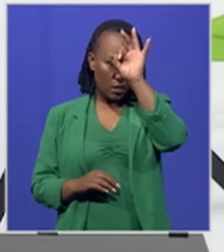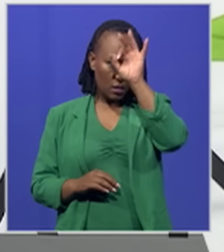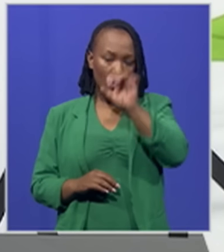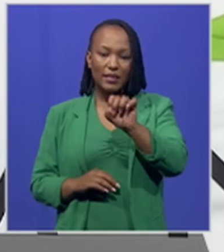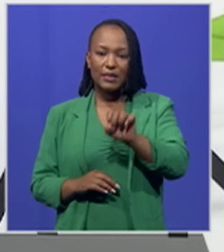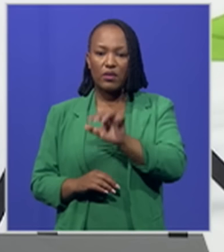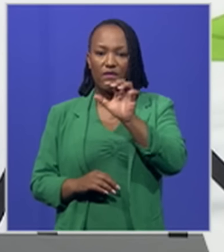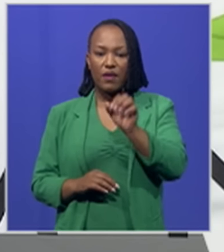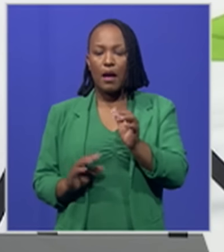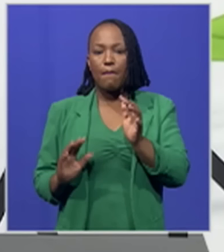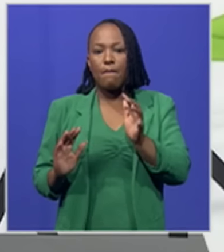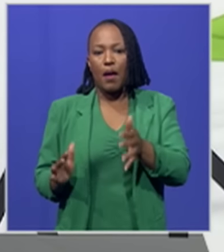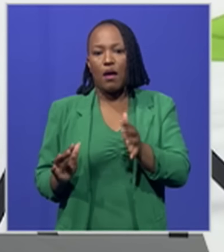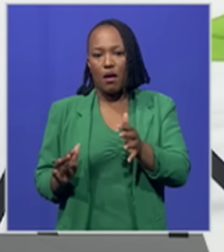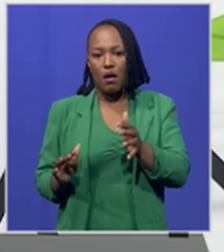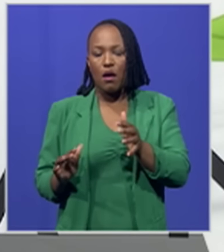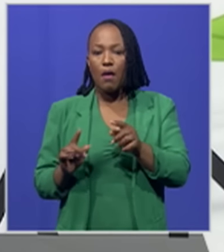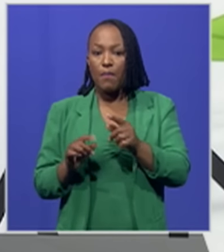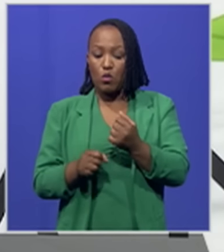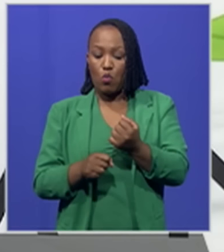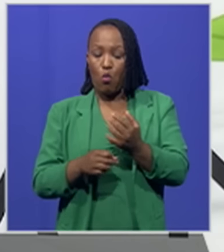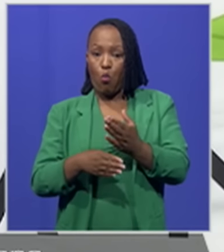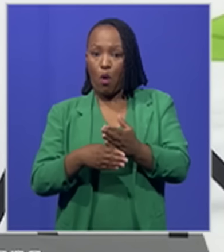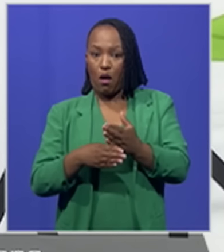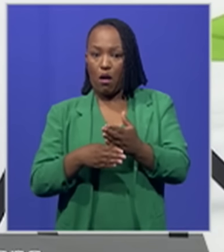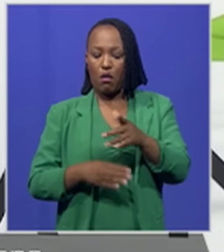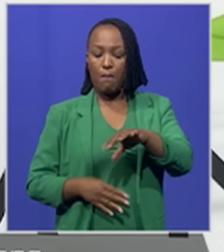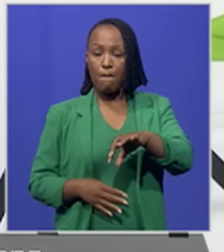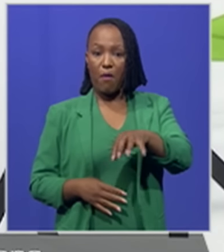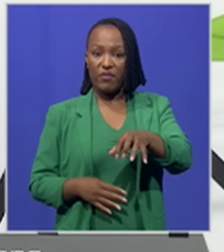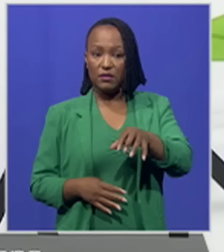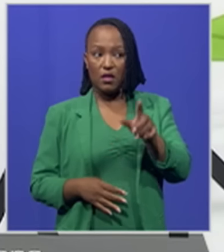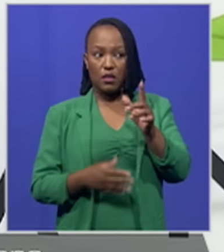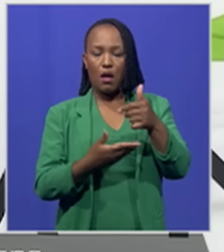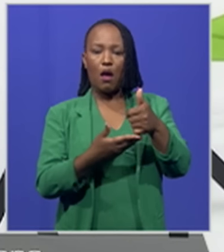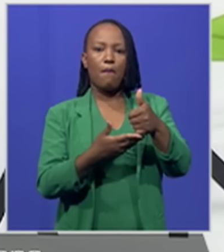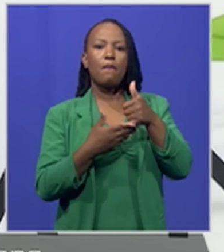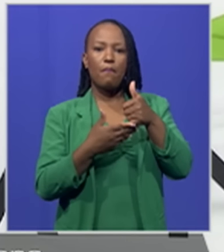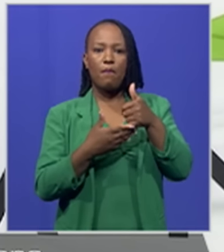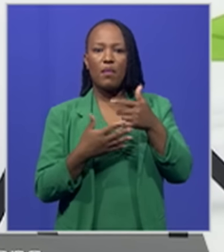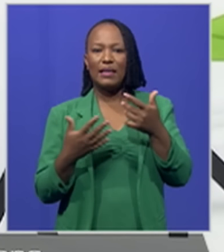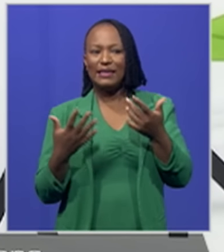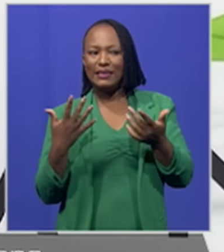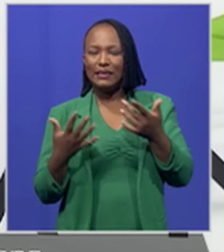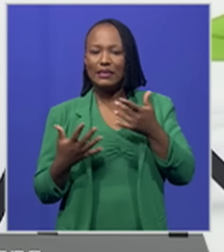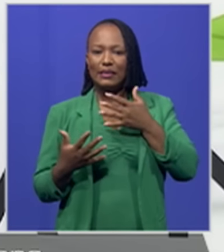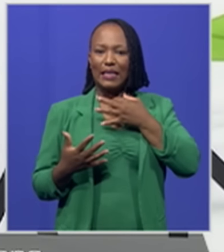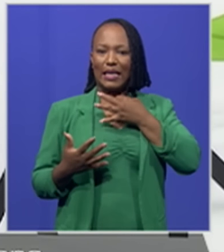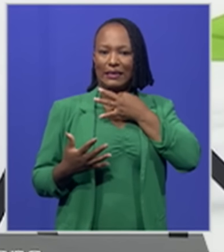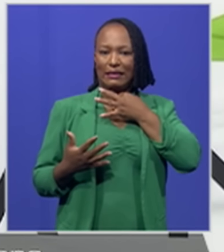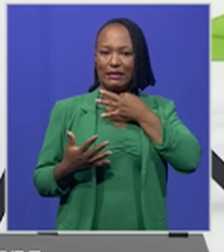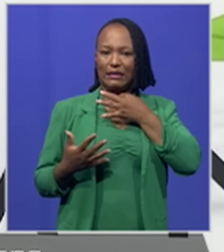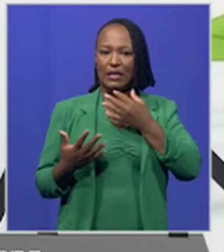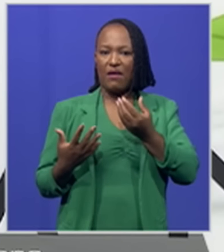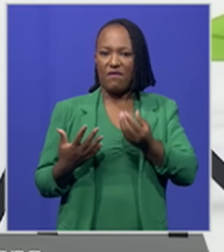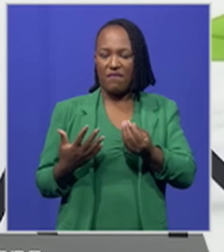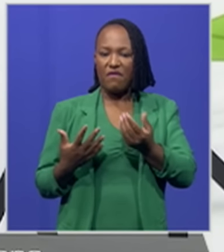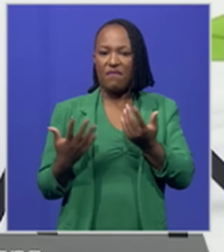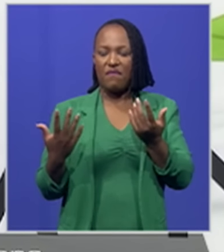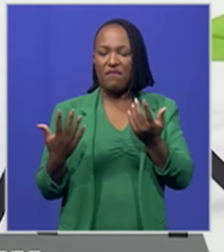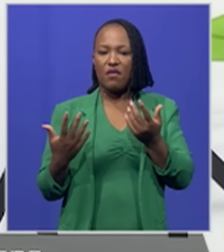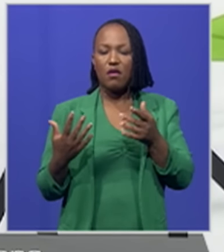they do their work generally in the province. So when they come and help us, we do have a bit of a respite to get things attended, especially when